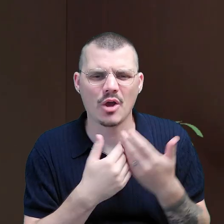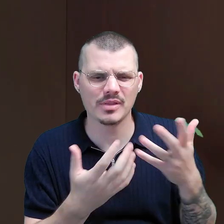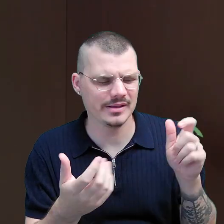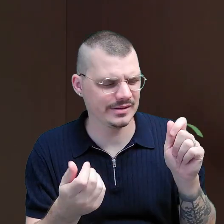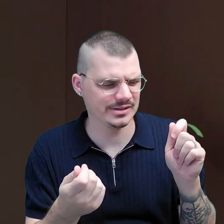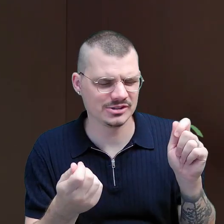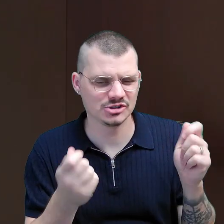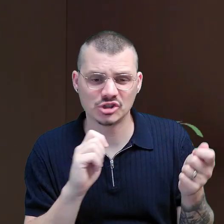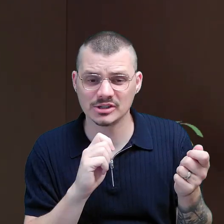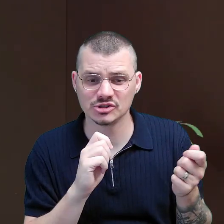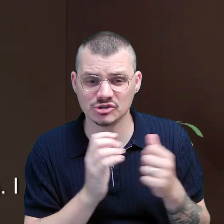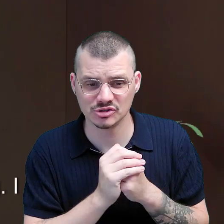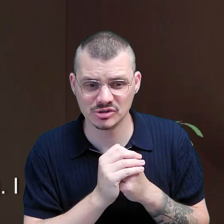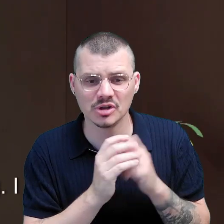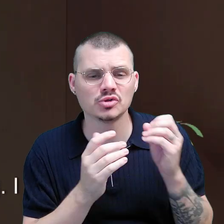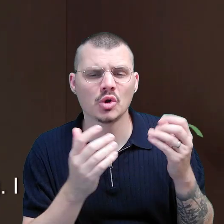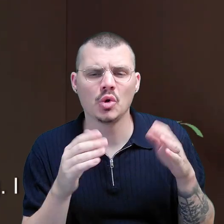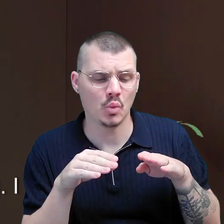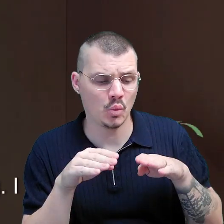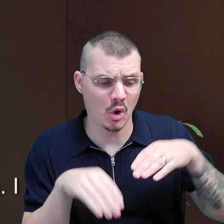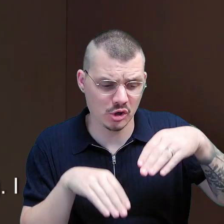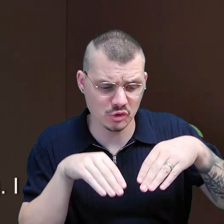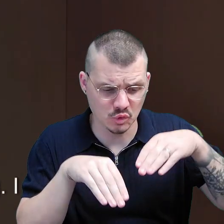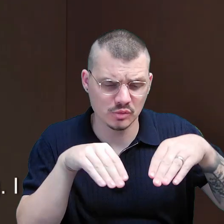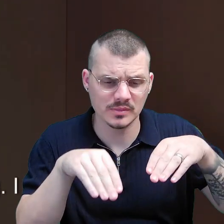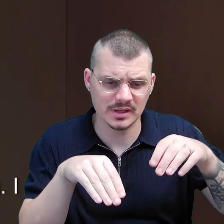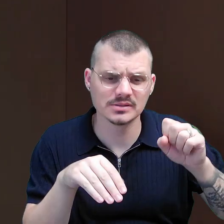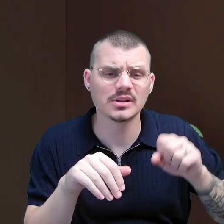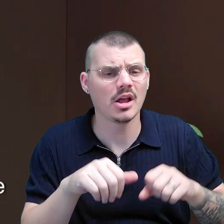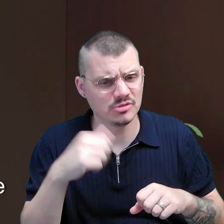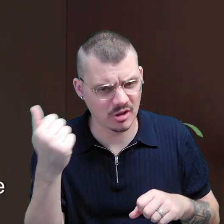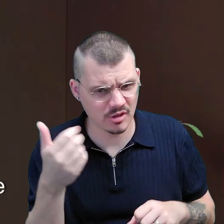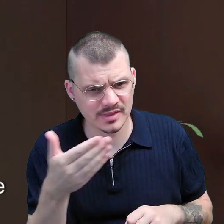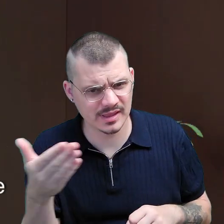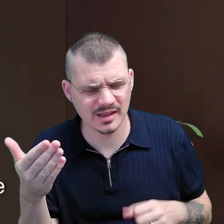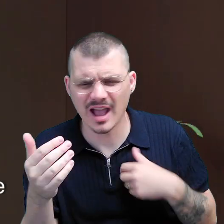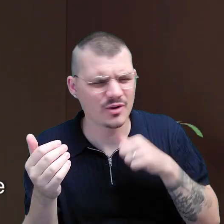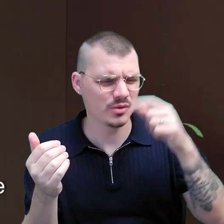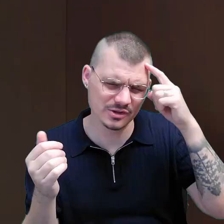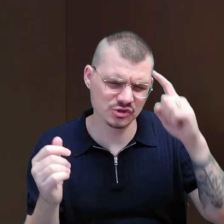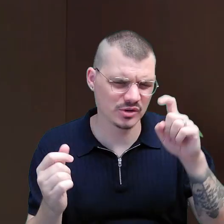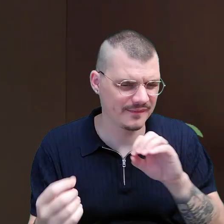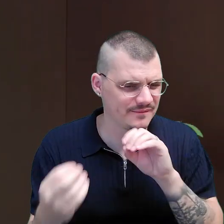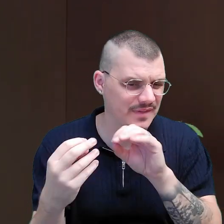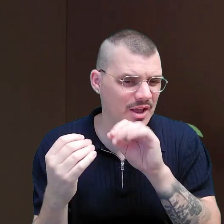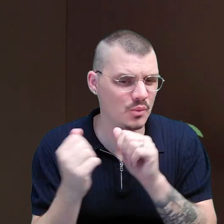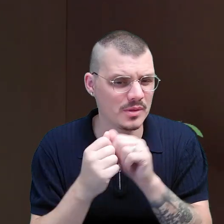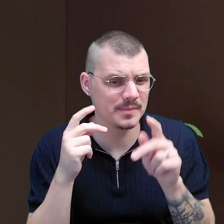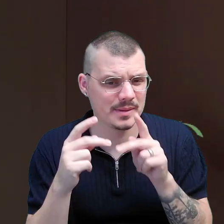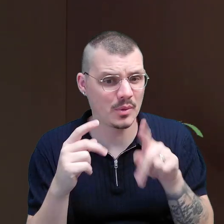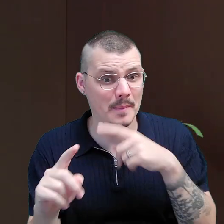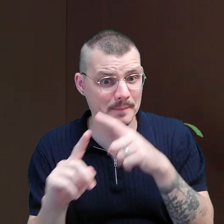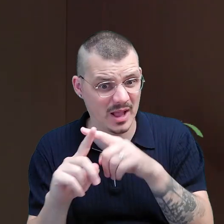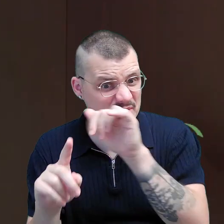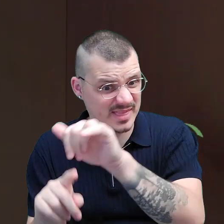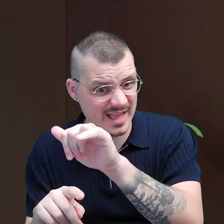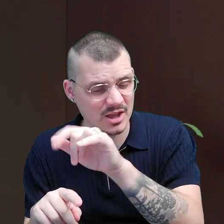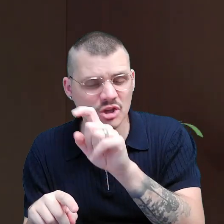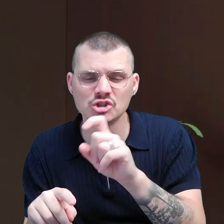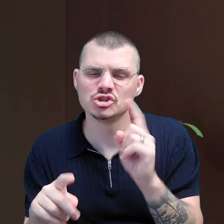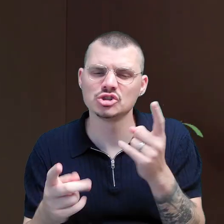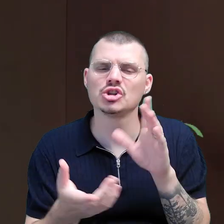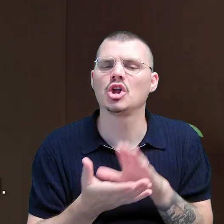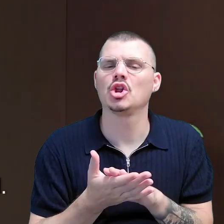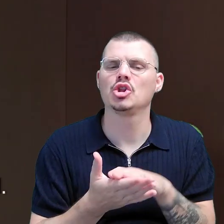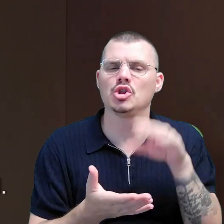change. So walking on the toes is another thing. I don't think we should fight with people about it. We should just